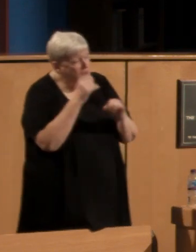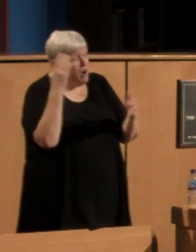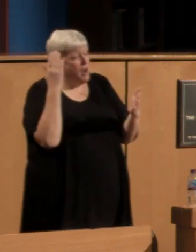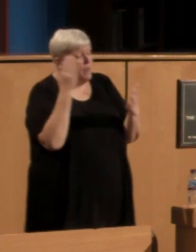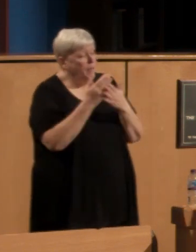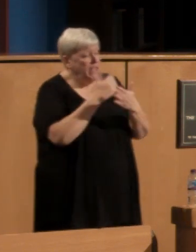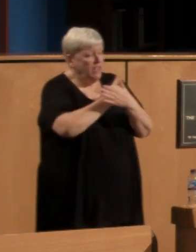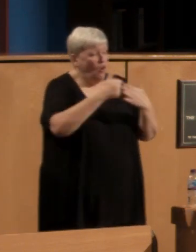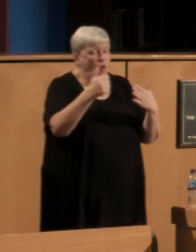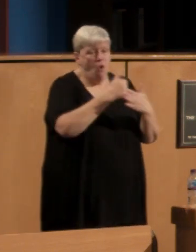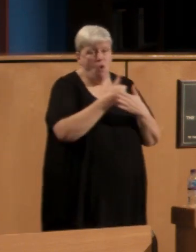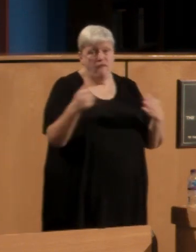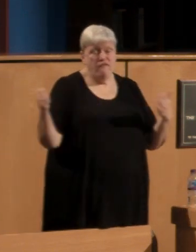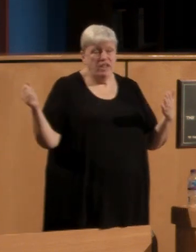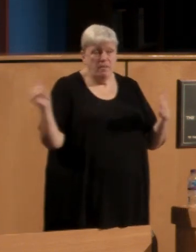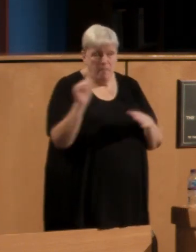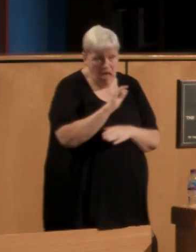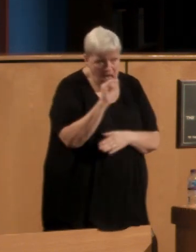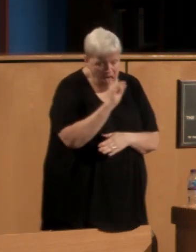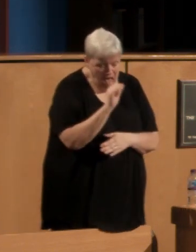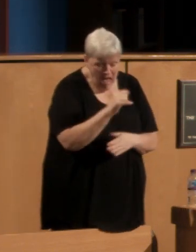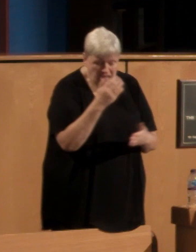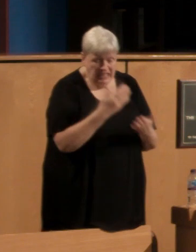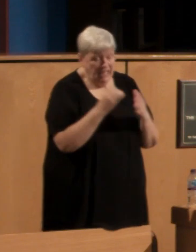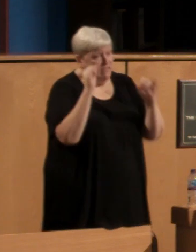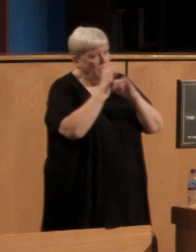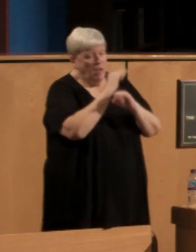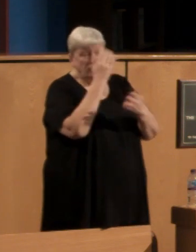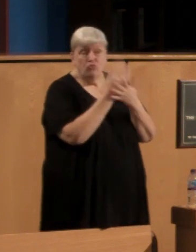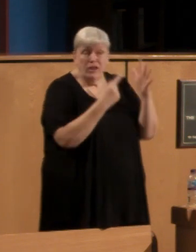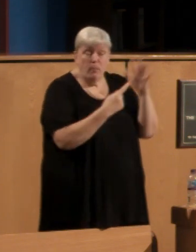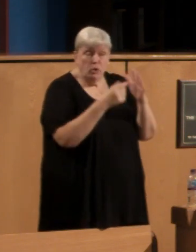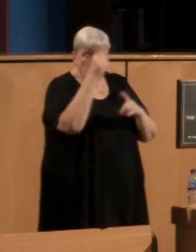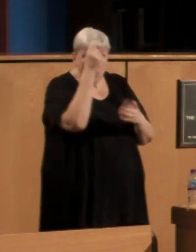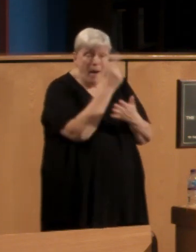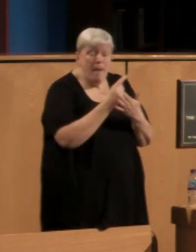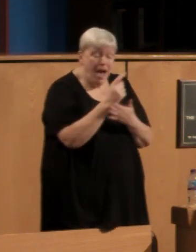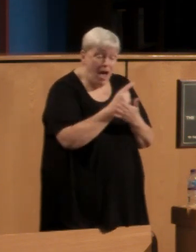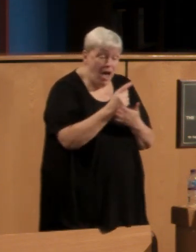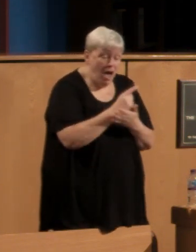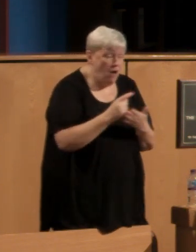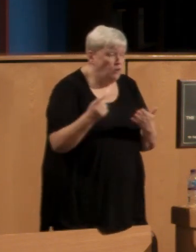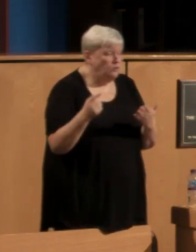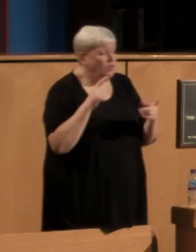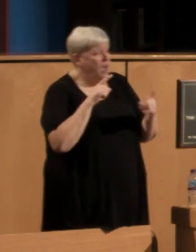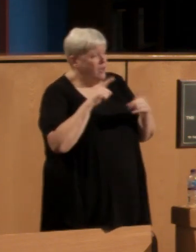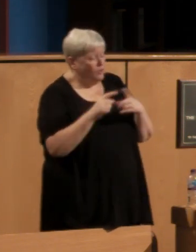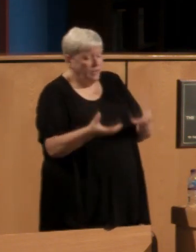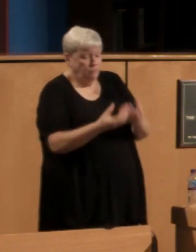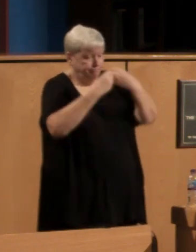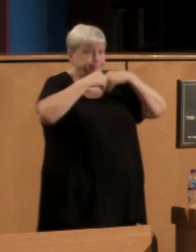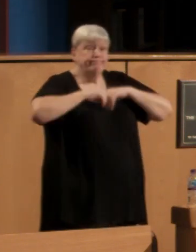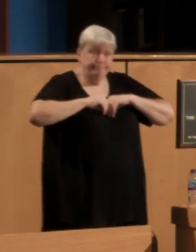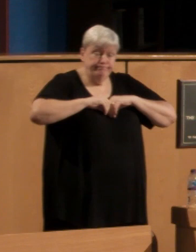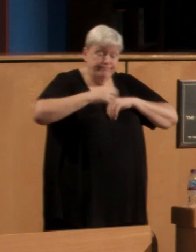often quite bad, and sometimes even bad horror can be important to know about. So I still try to take in some bad